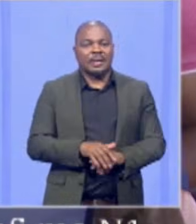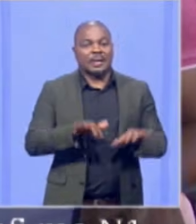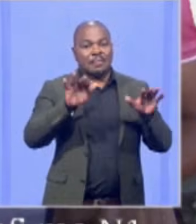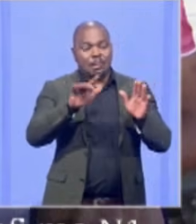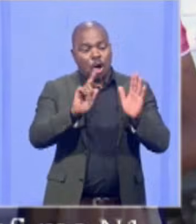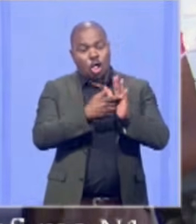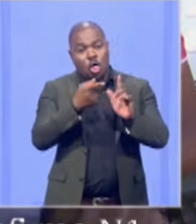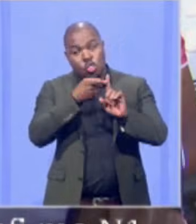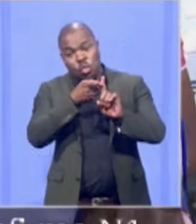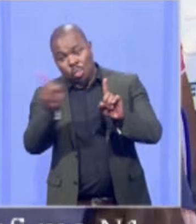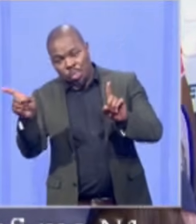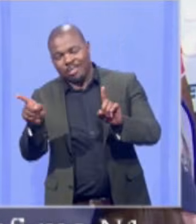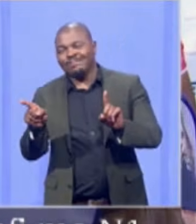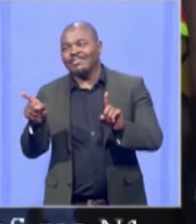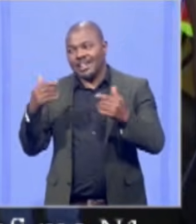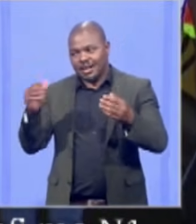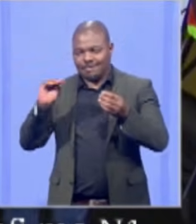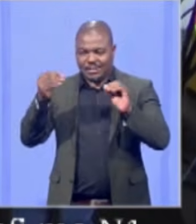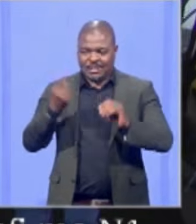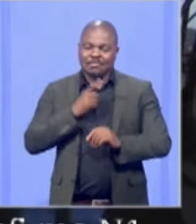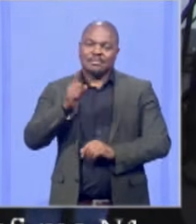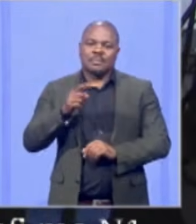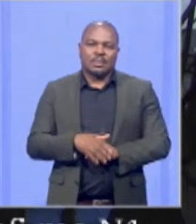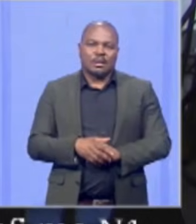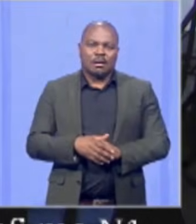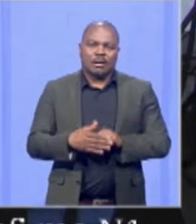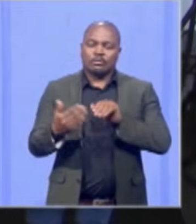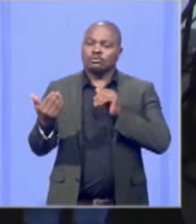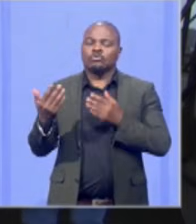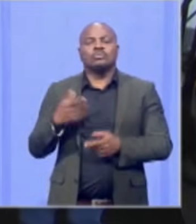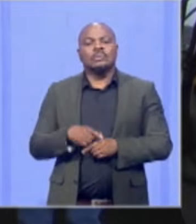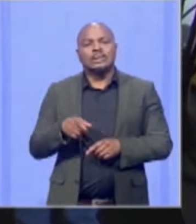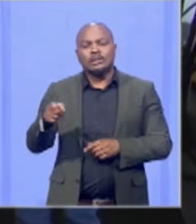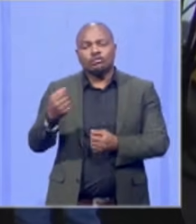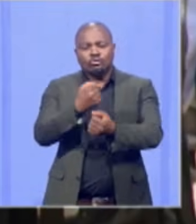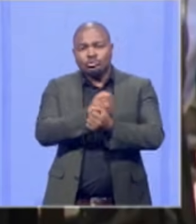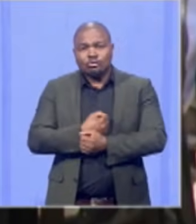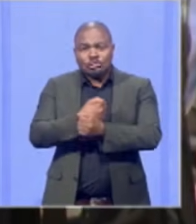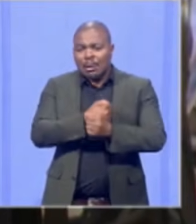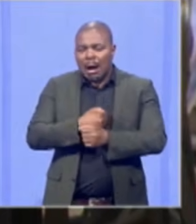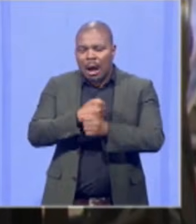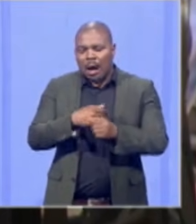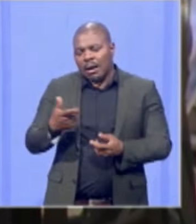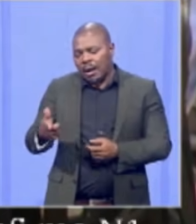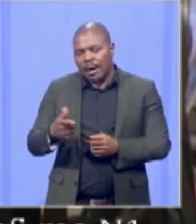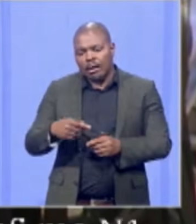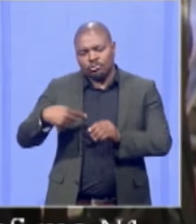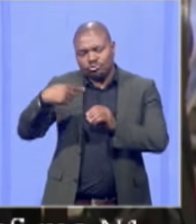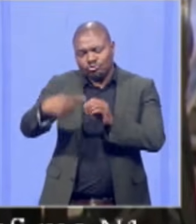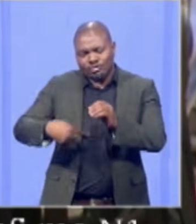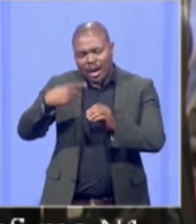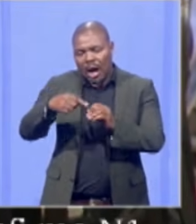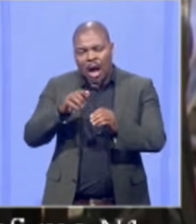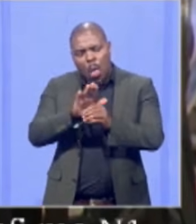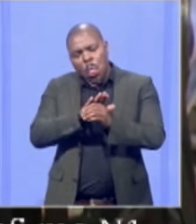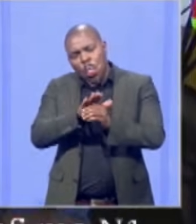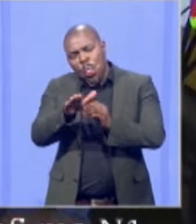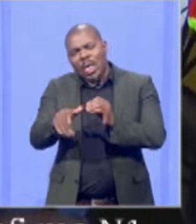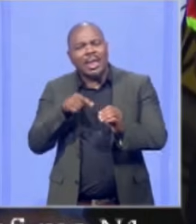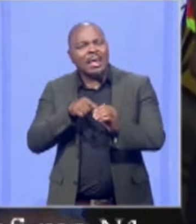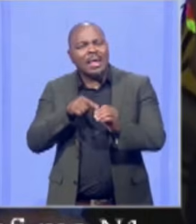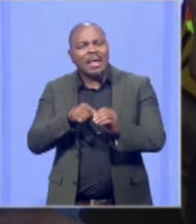ho lokisa ditaba tsa bona ke kopane le trucker e matare ya teng sentse le tapeiti a fedileng ya bobedi e ke